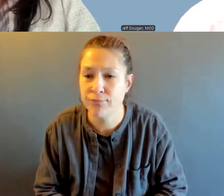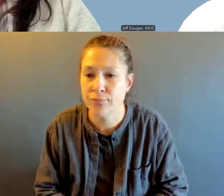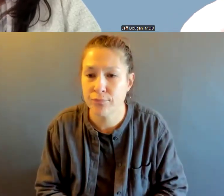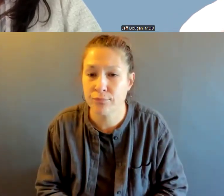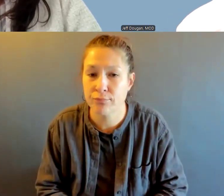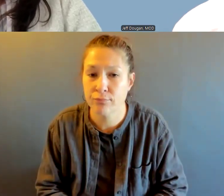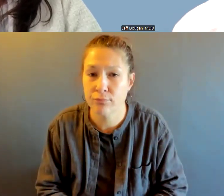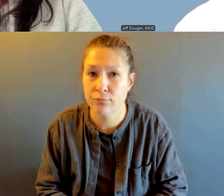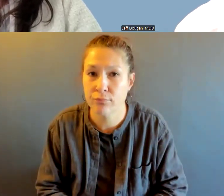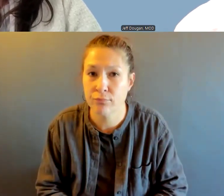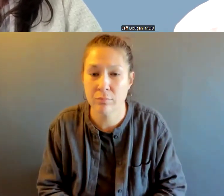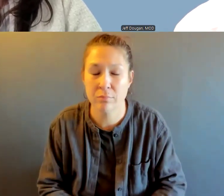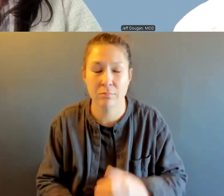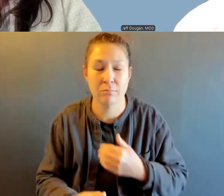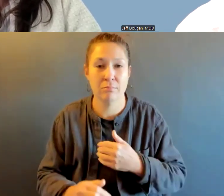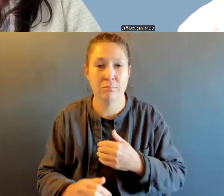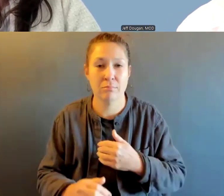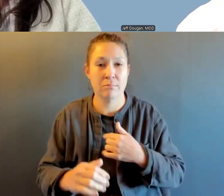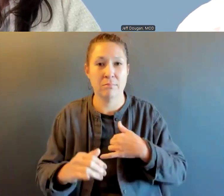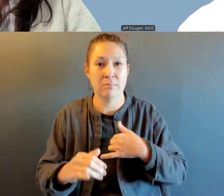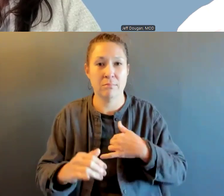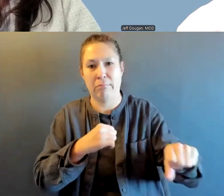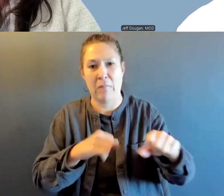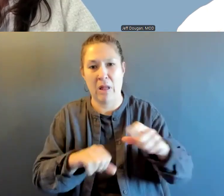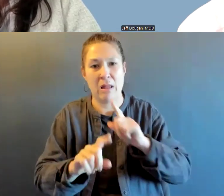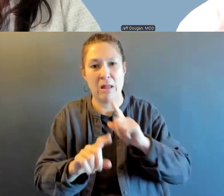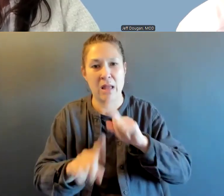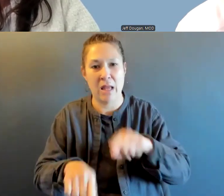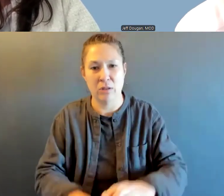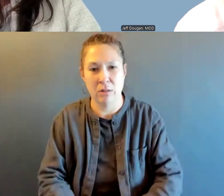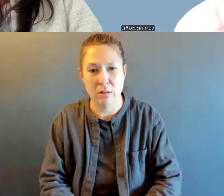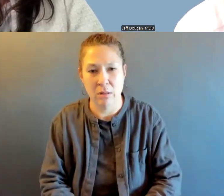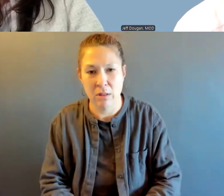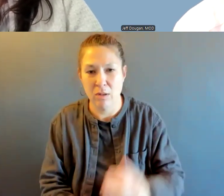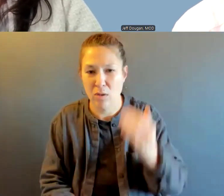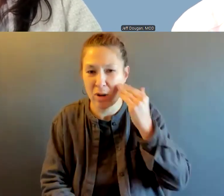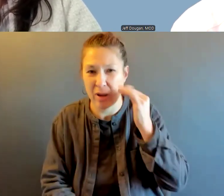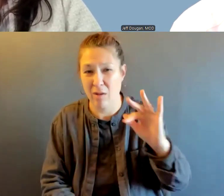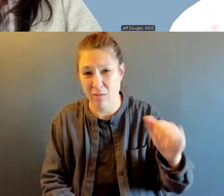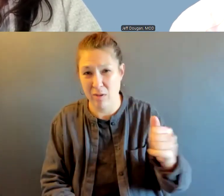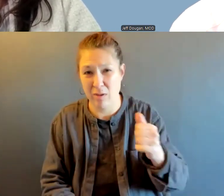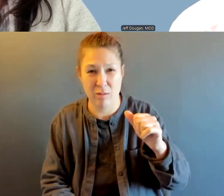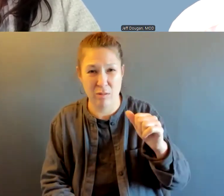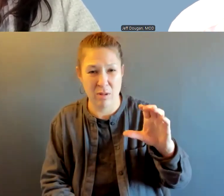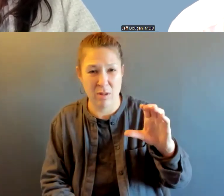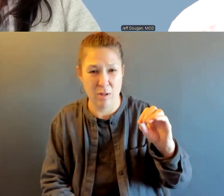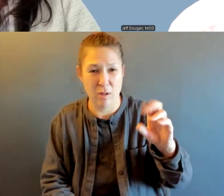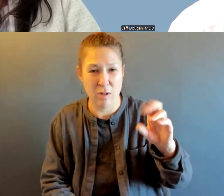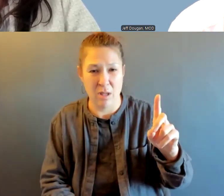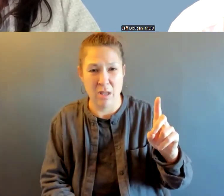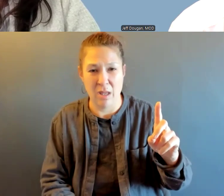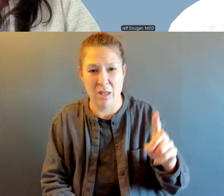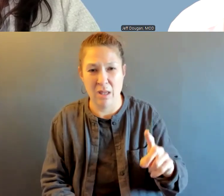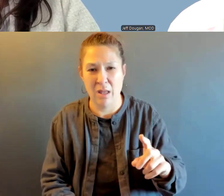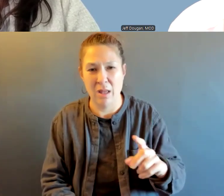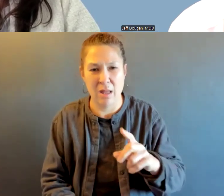Thank you. So that was a long answer for probably a basic. Typically, if you're on a commission, I would stay away from doing some big self-advocacy